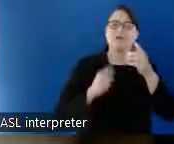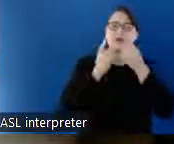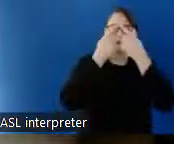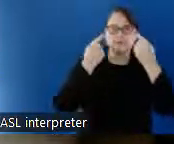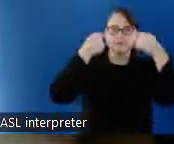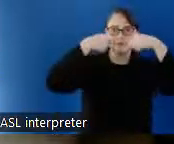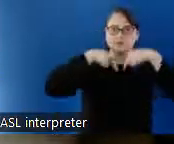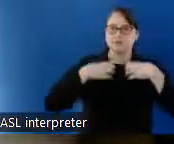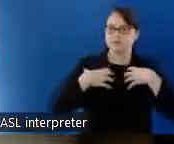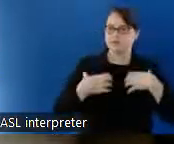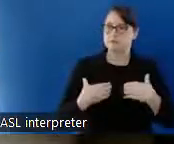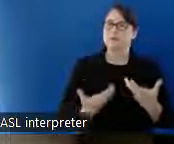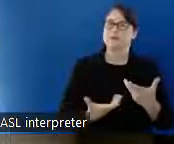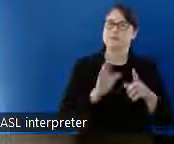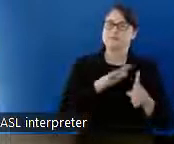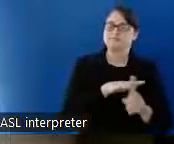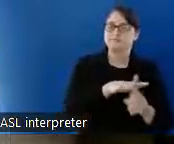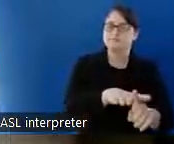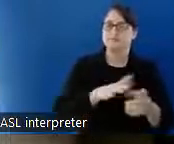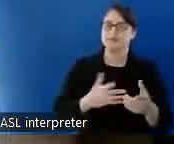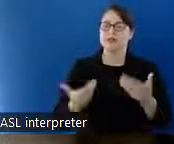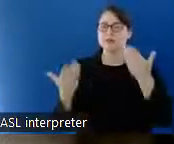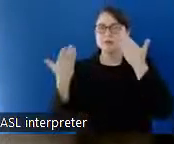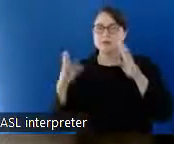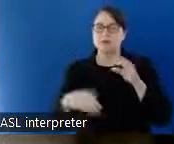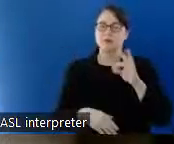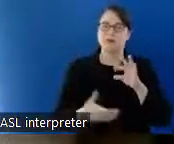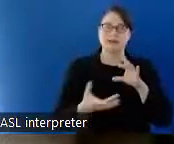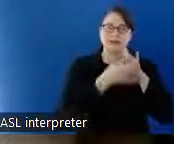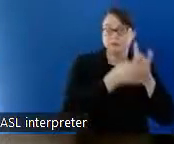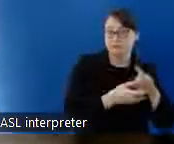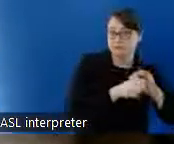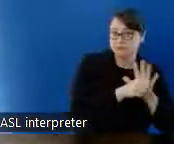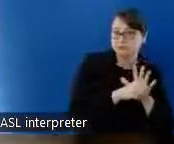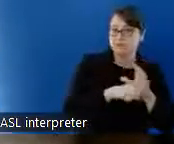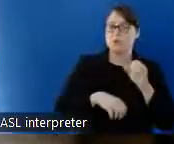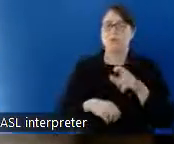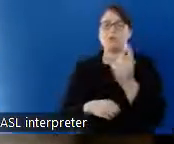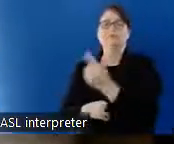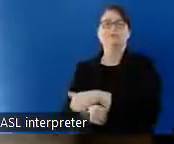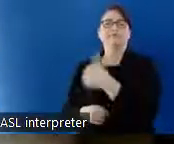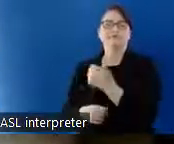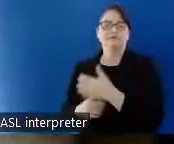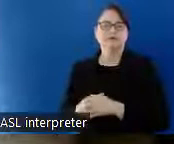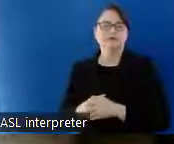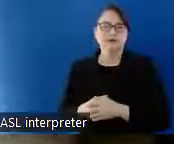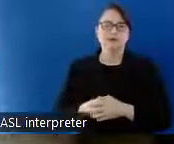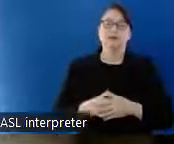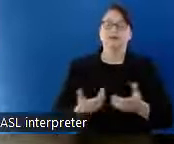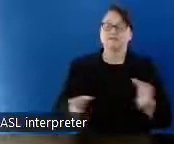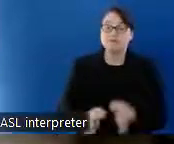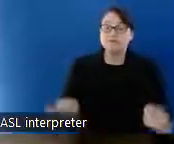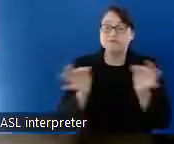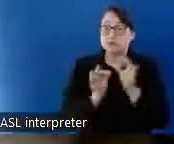not folks are having symptoms consistent with monkeypox or with something else. It is important for people who are sick to avoid close contact with